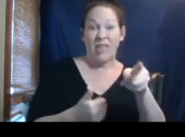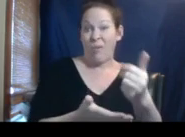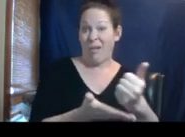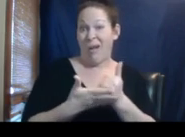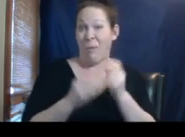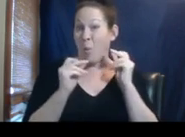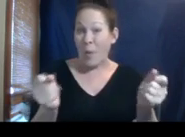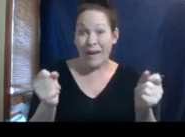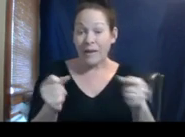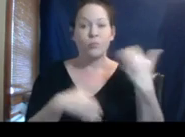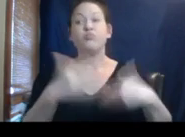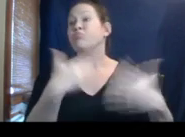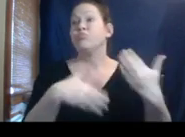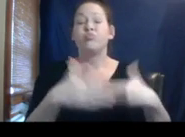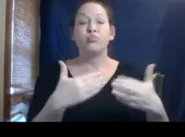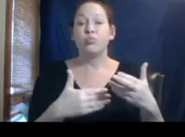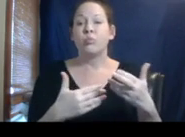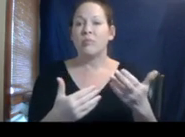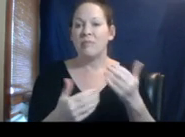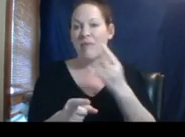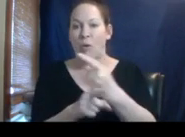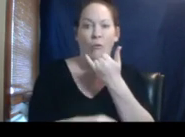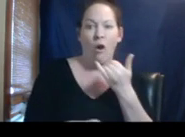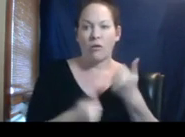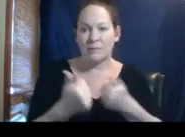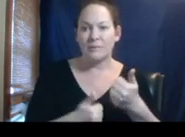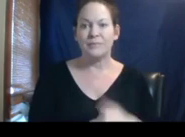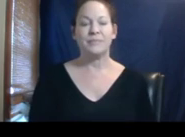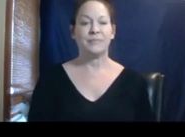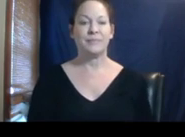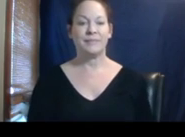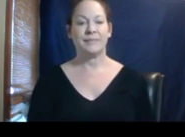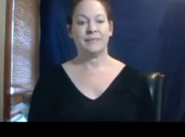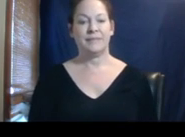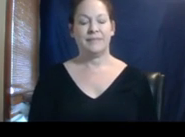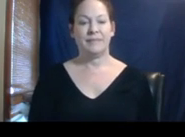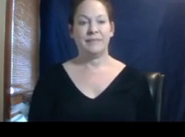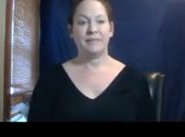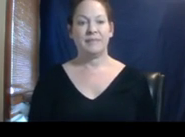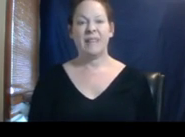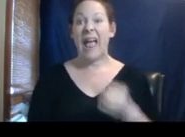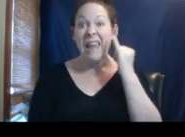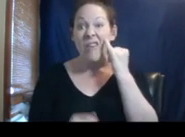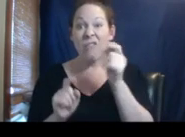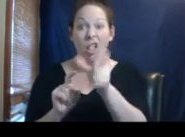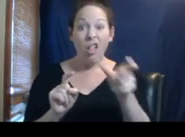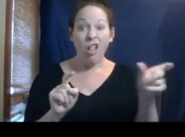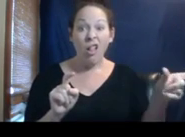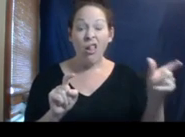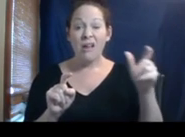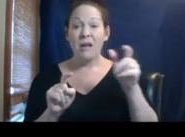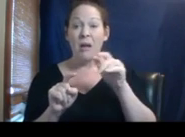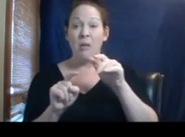through. What we're going to find is that when we have something to the 8th or 9th power, and we need to break it